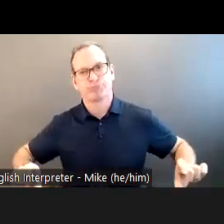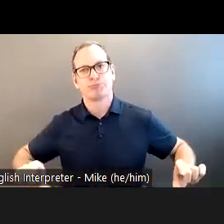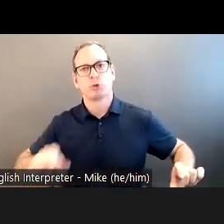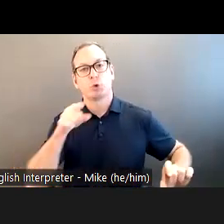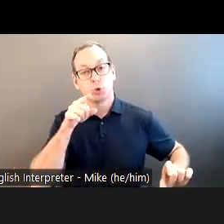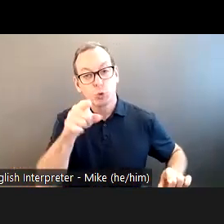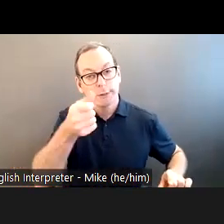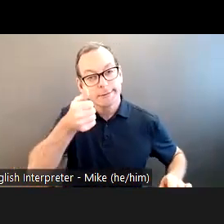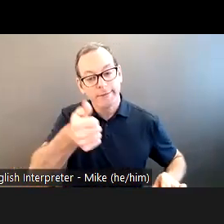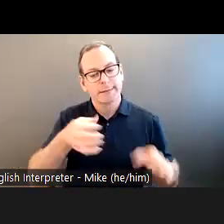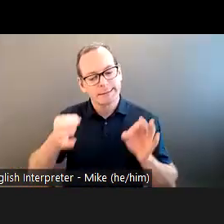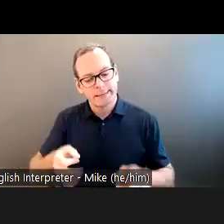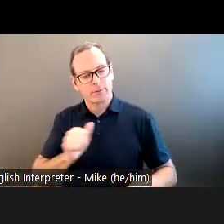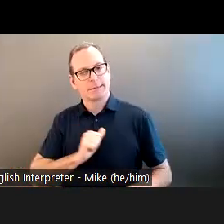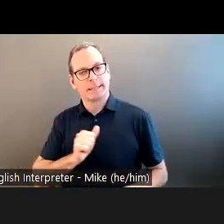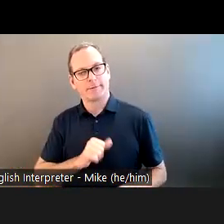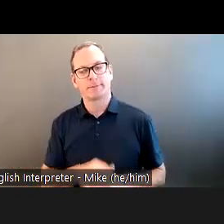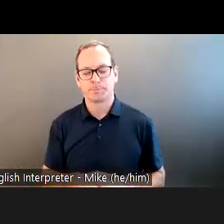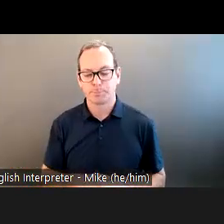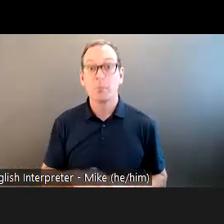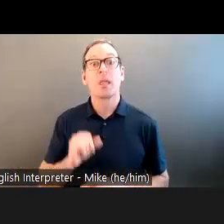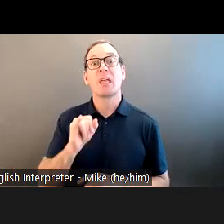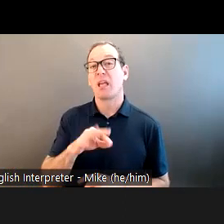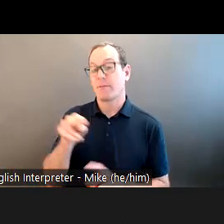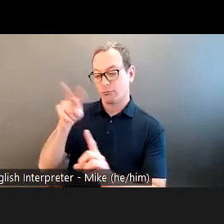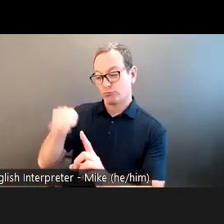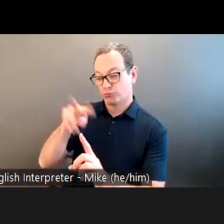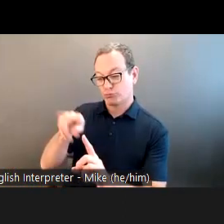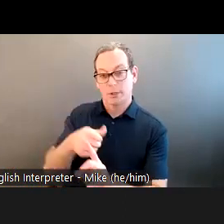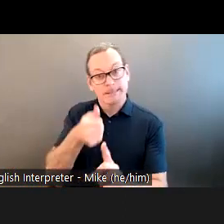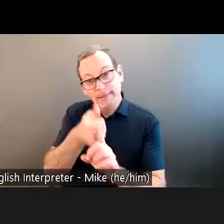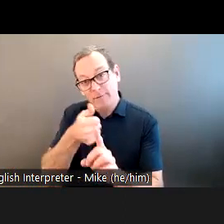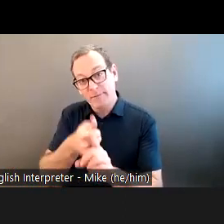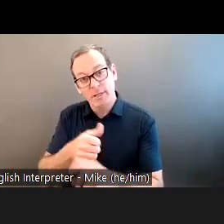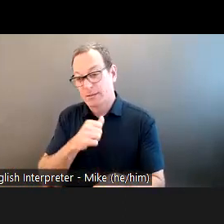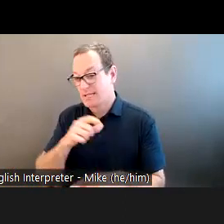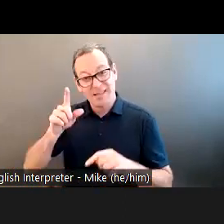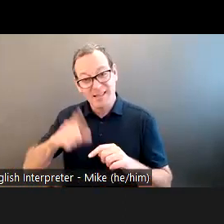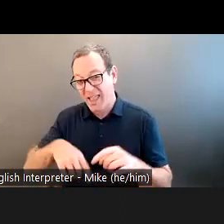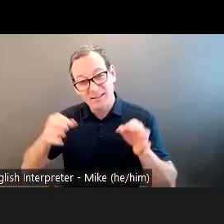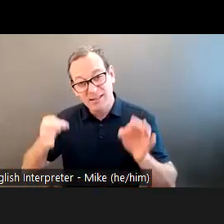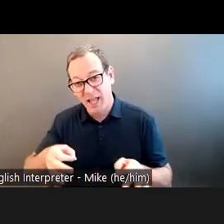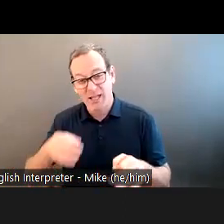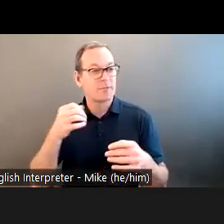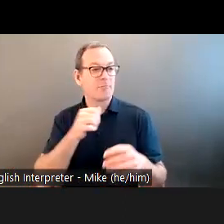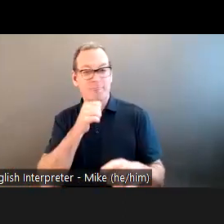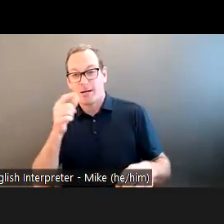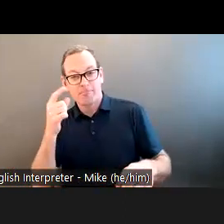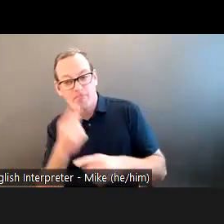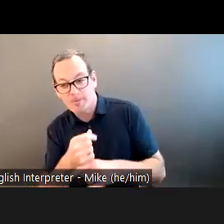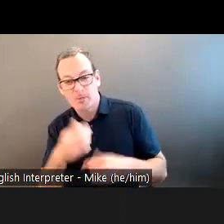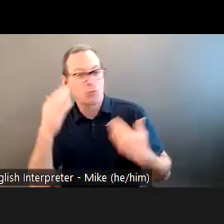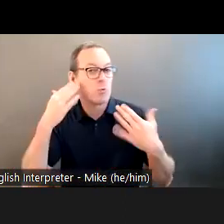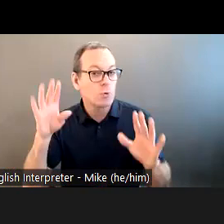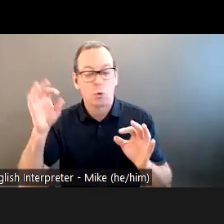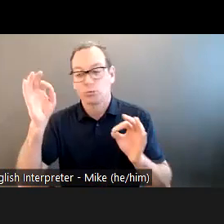It's only if you're found incapable of making a decision, and for that specific decision, there's then a hierarchy of people who